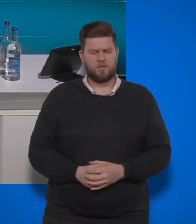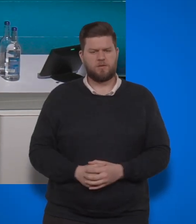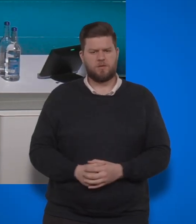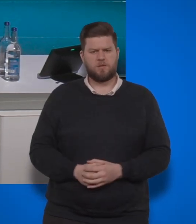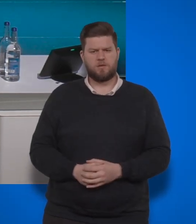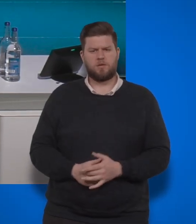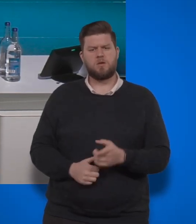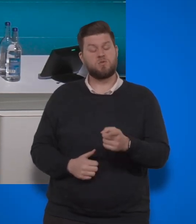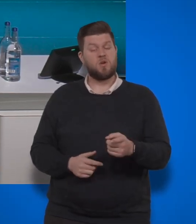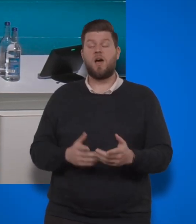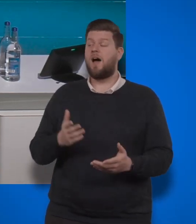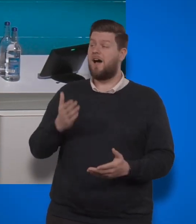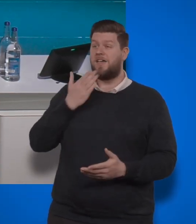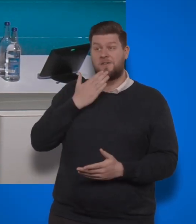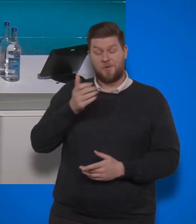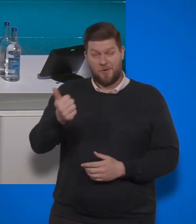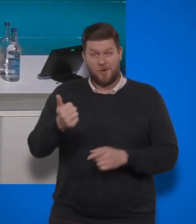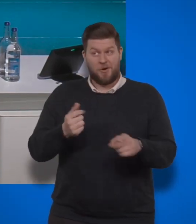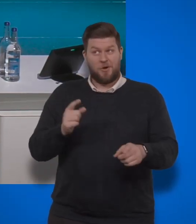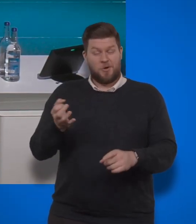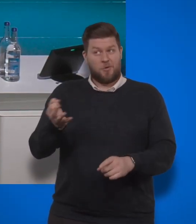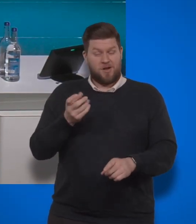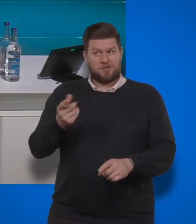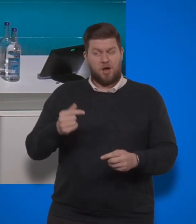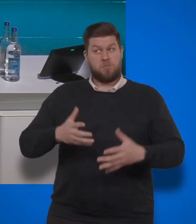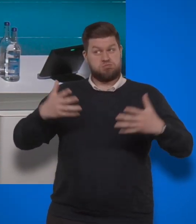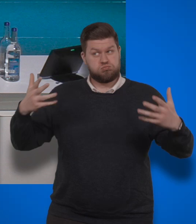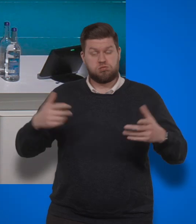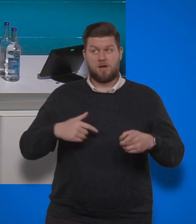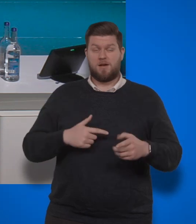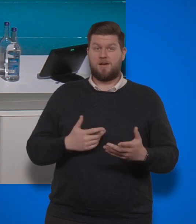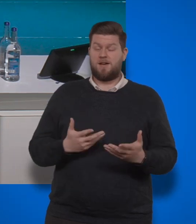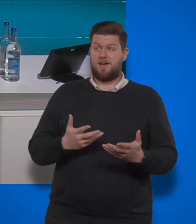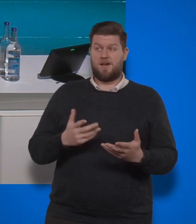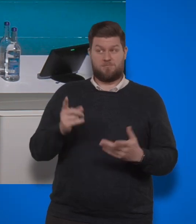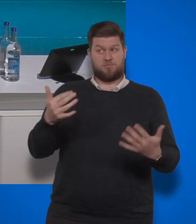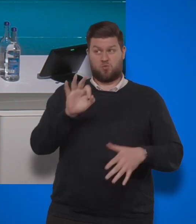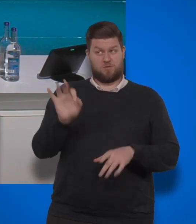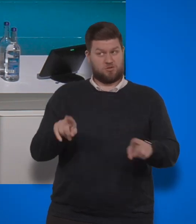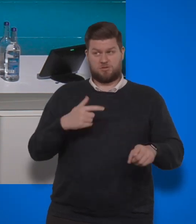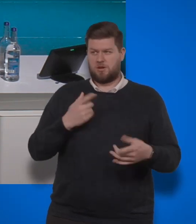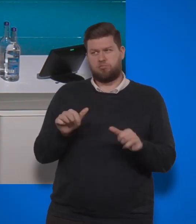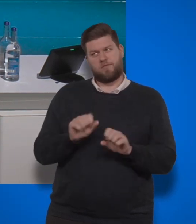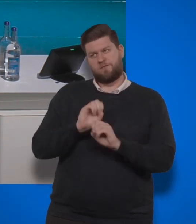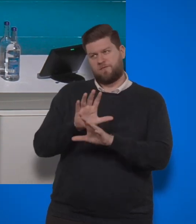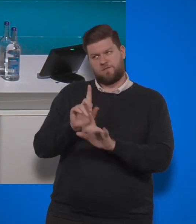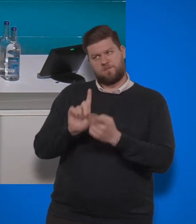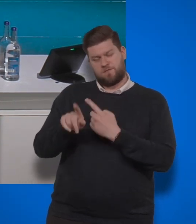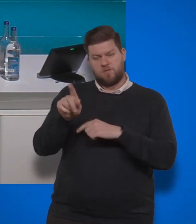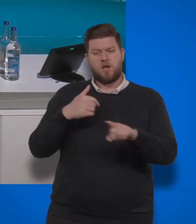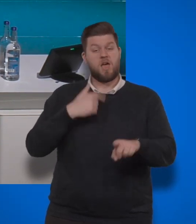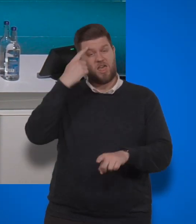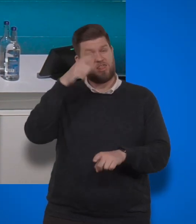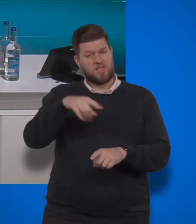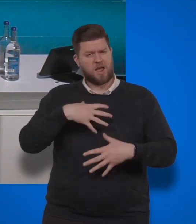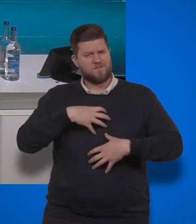thanks very much. Well, again, huge issues. I can only just very briefly comment. I do think